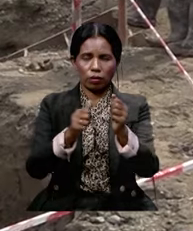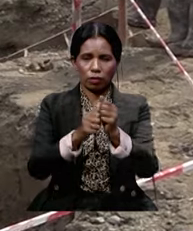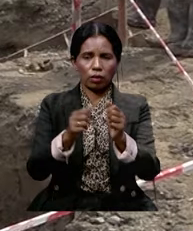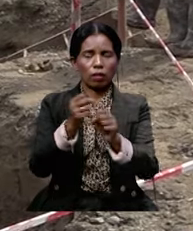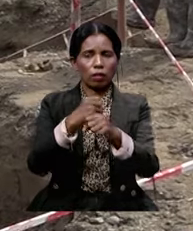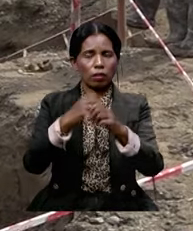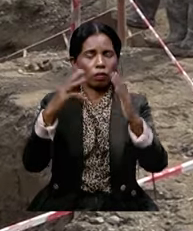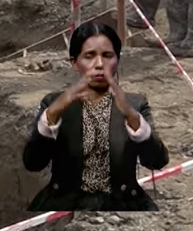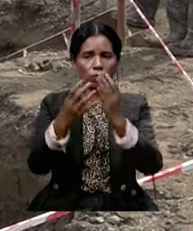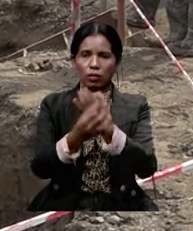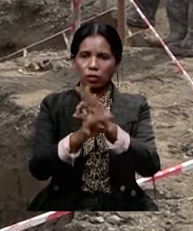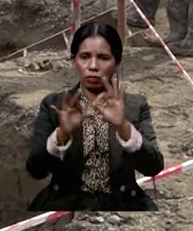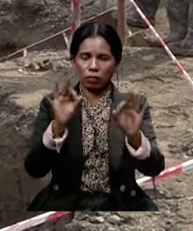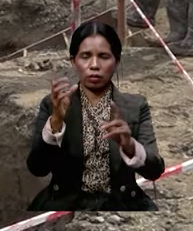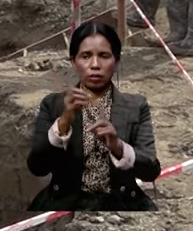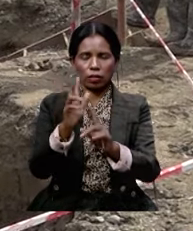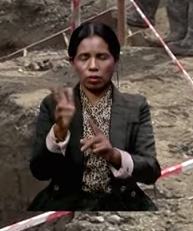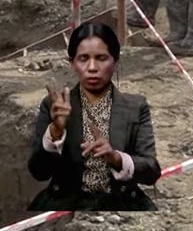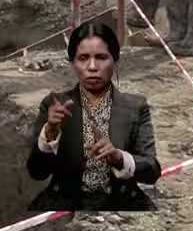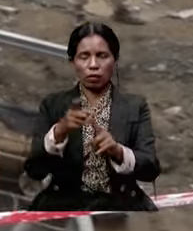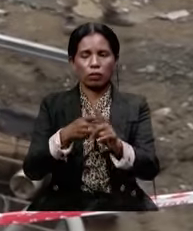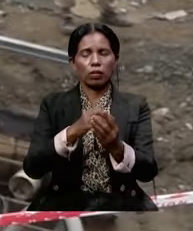refere se remata e a loron tolu nulu o fulan